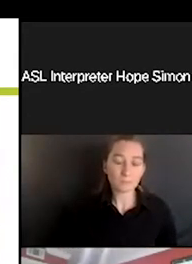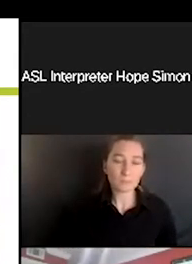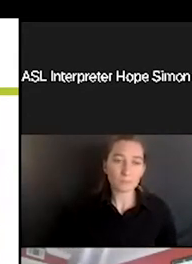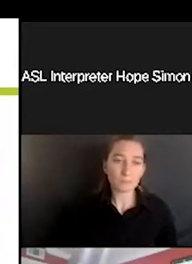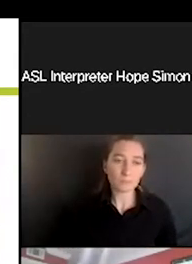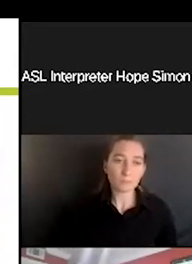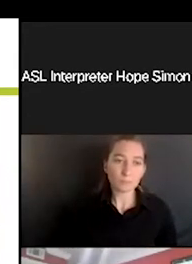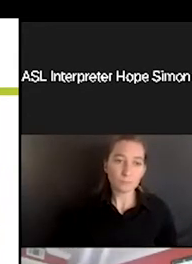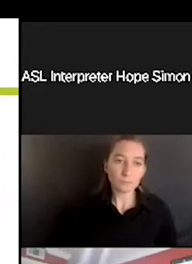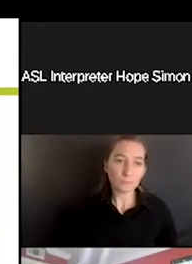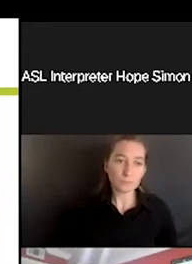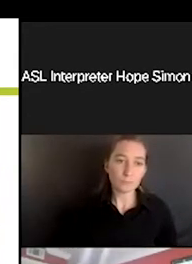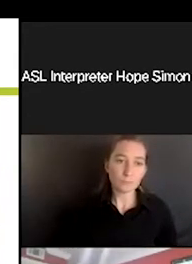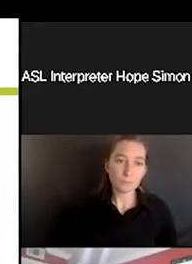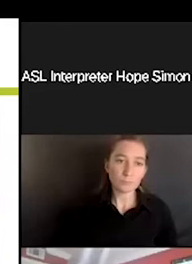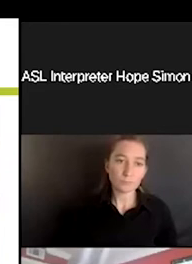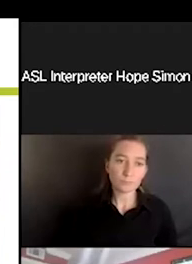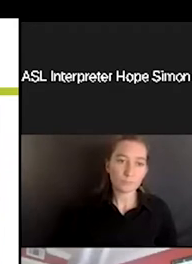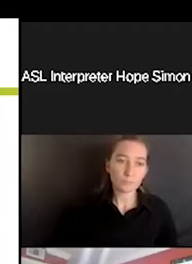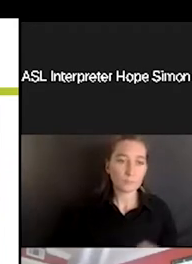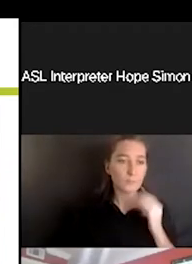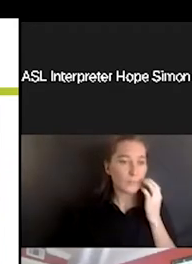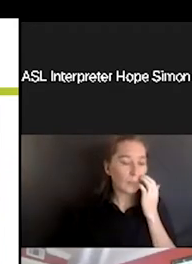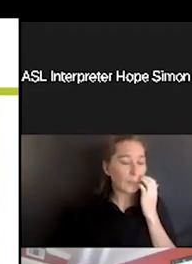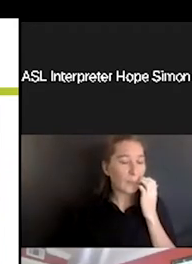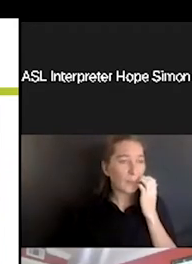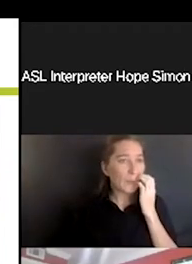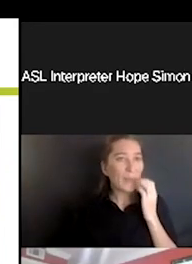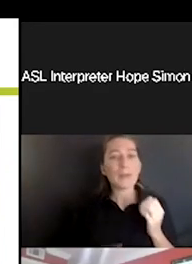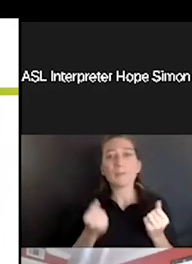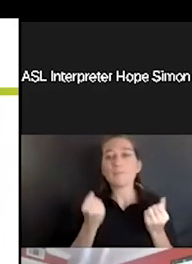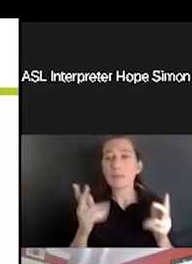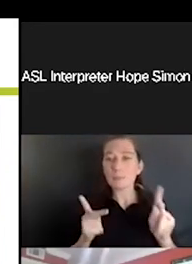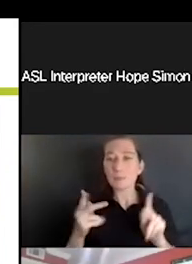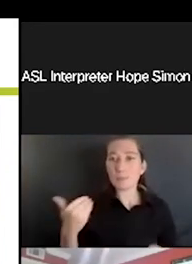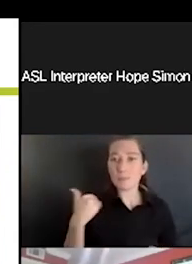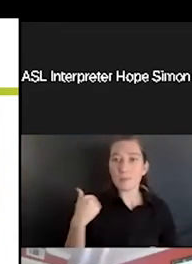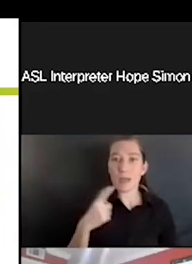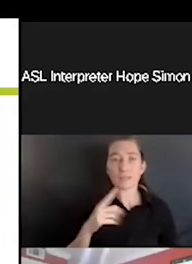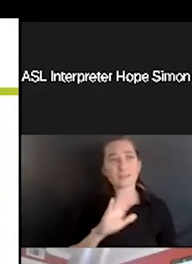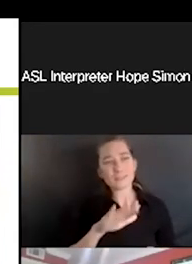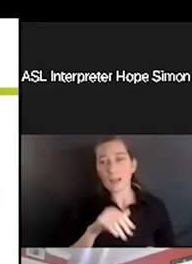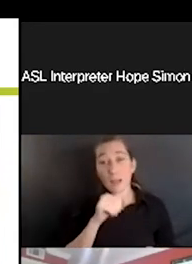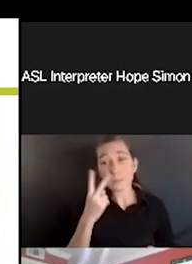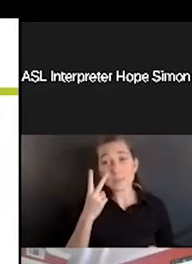get asked about is, okay, Daniel, but I mean, I don't see these buildings falling every day. What's the big deal?